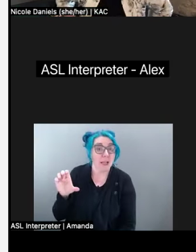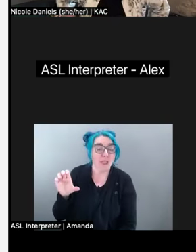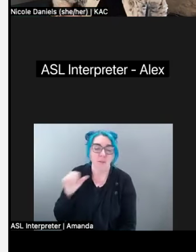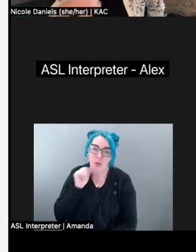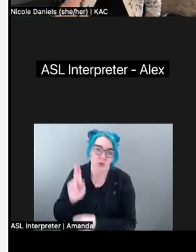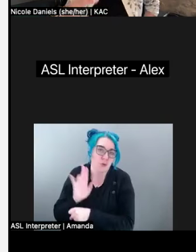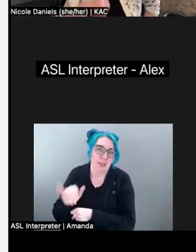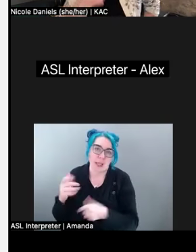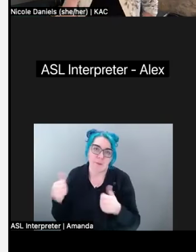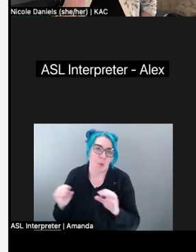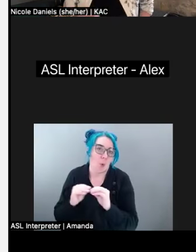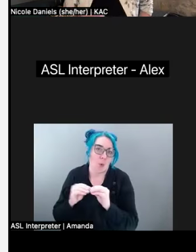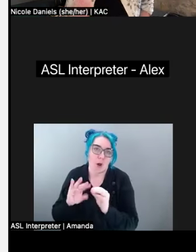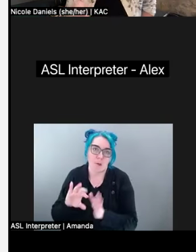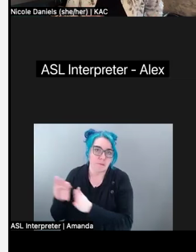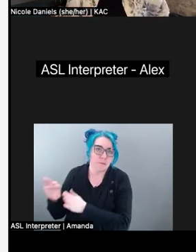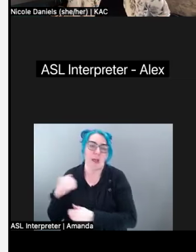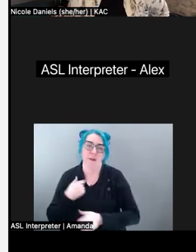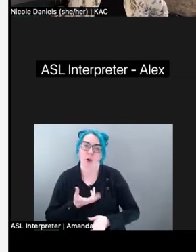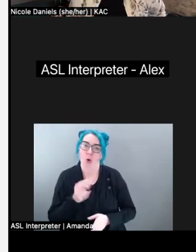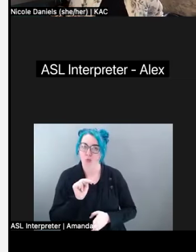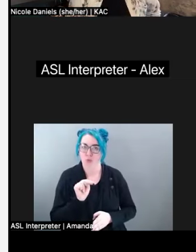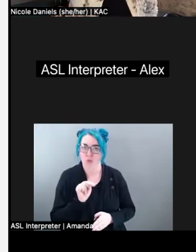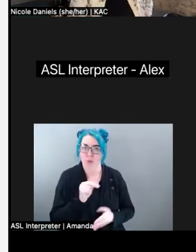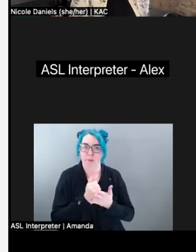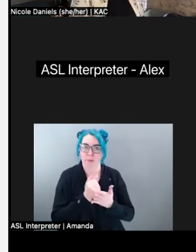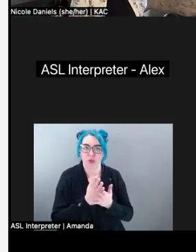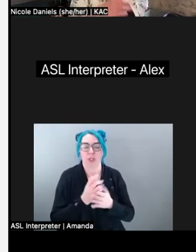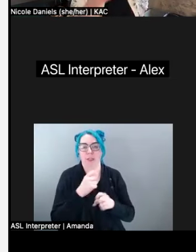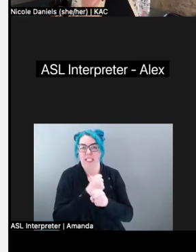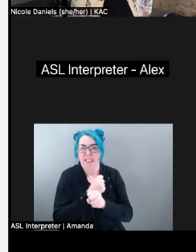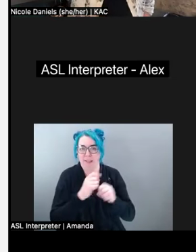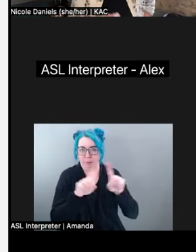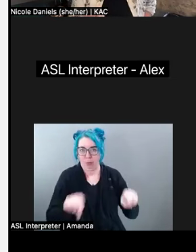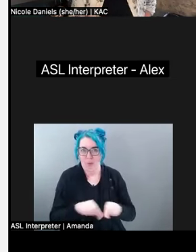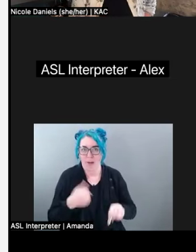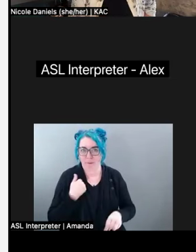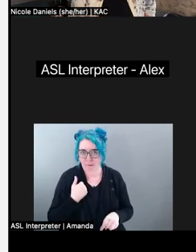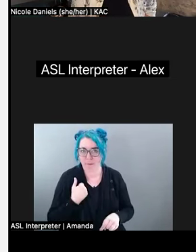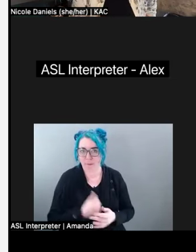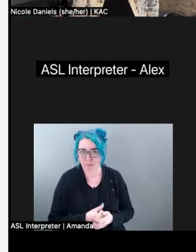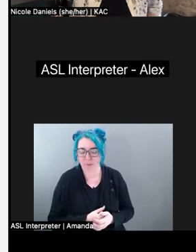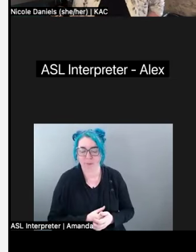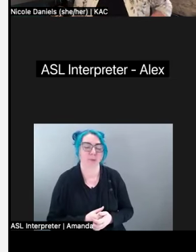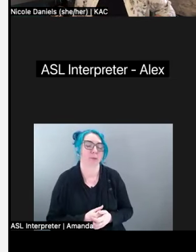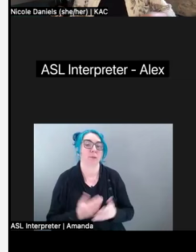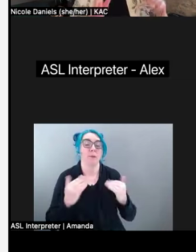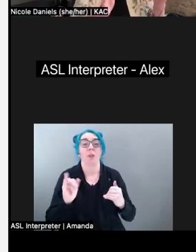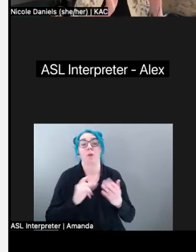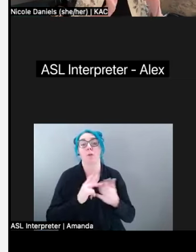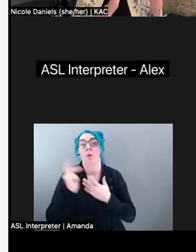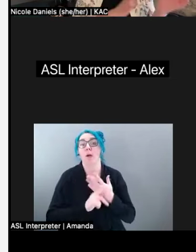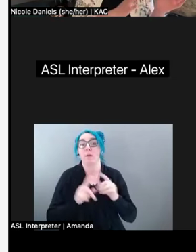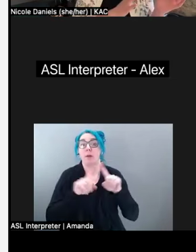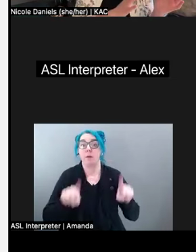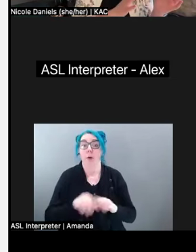We now have our own budget form and statistics form that we're using. We also have a programming form that you have to complete that includes